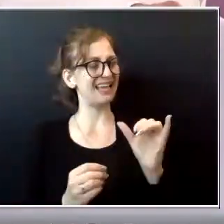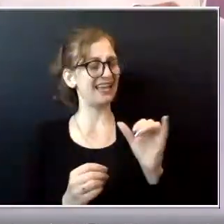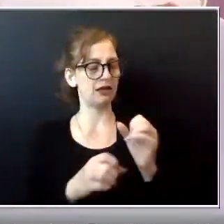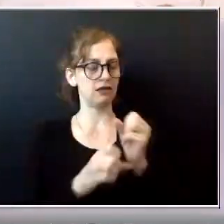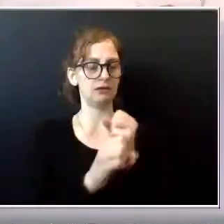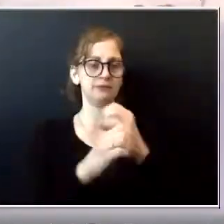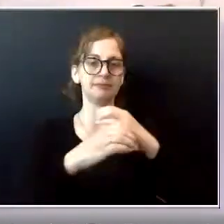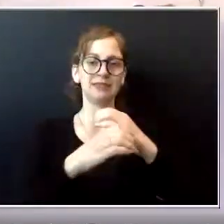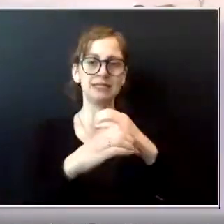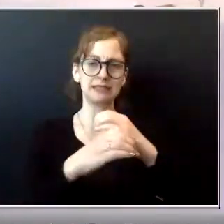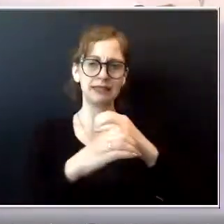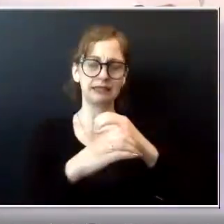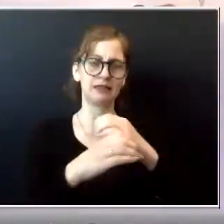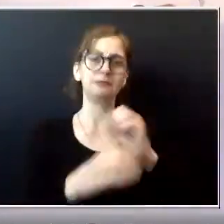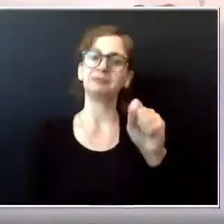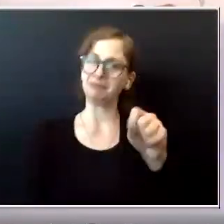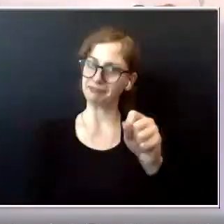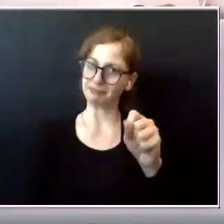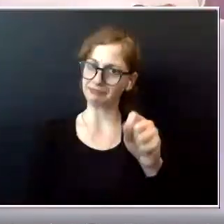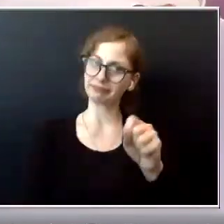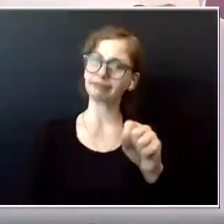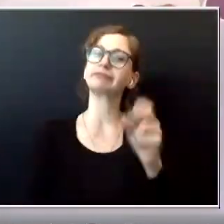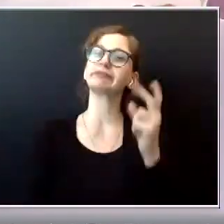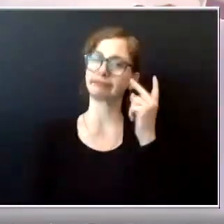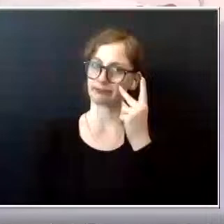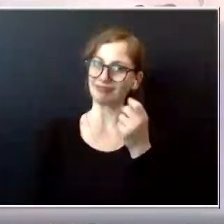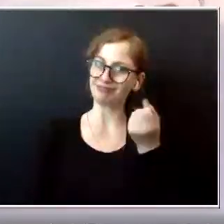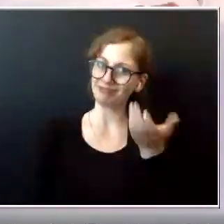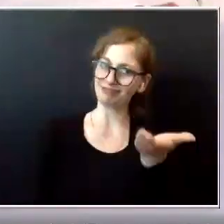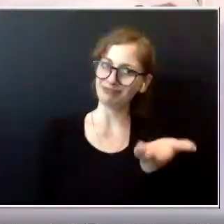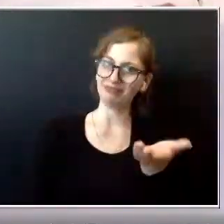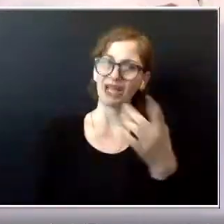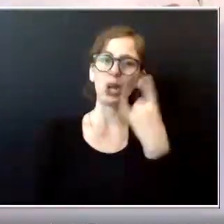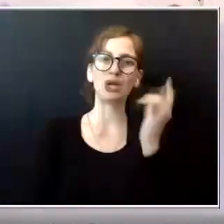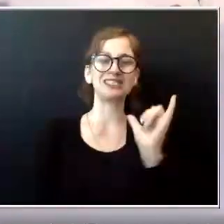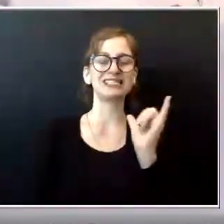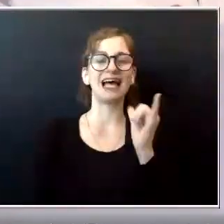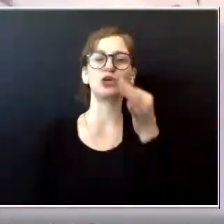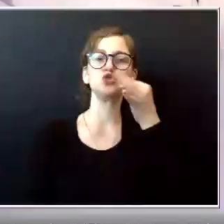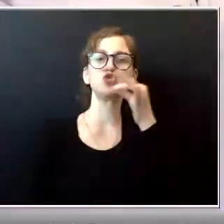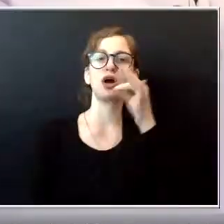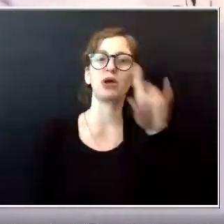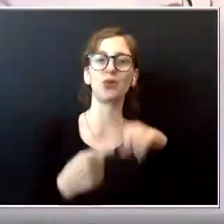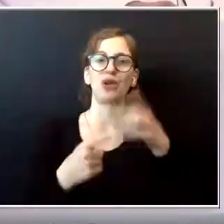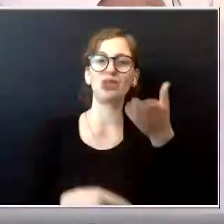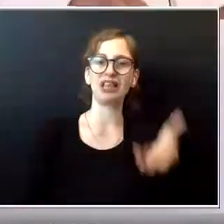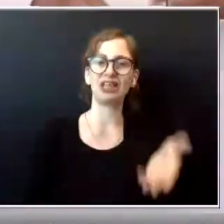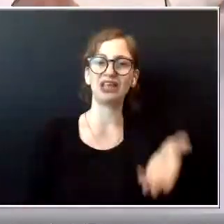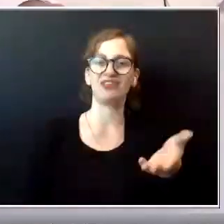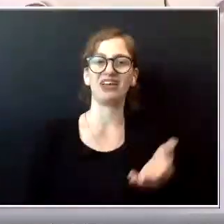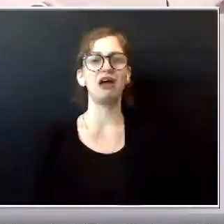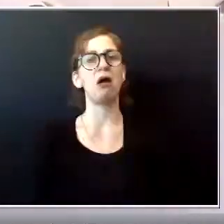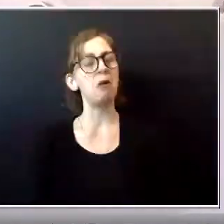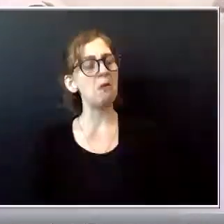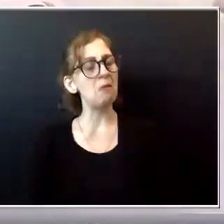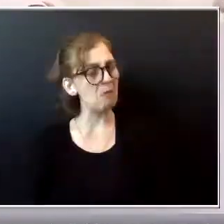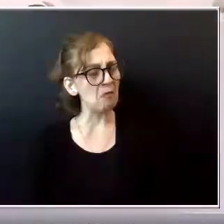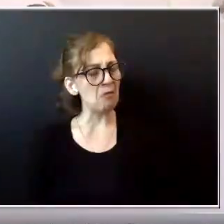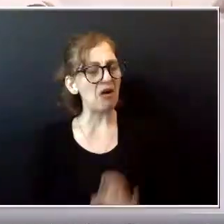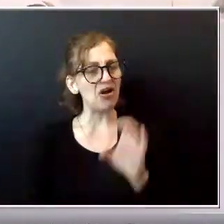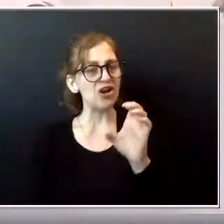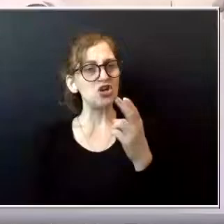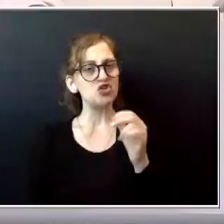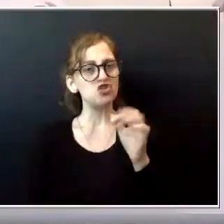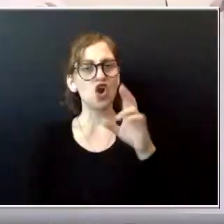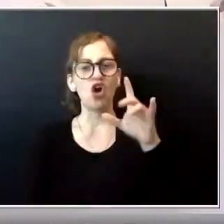and there we can see that. That is so It looks like a interesting. strawberry when you leave it there. Oh, wow. Charles, what's it like watching